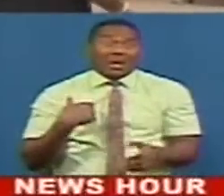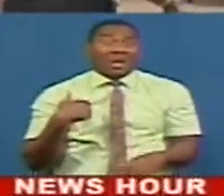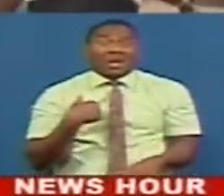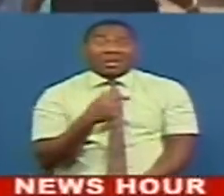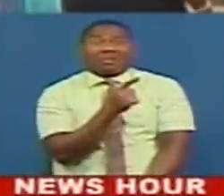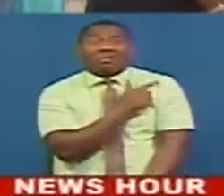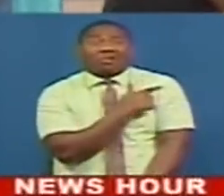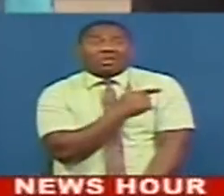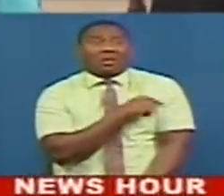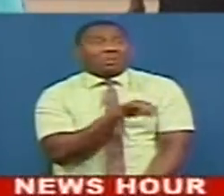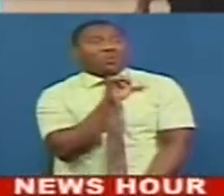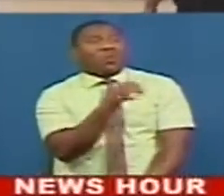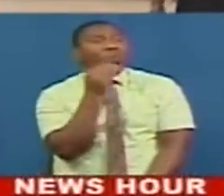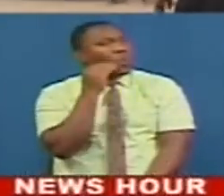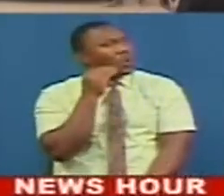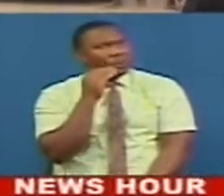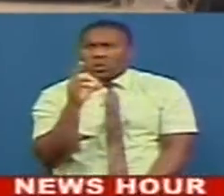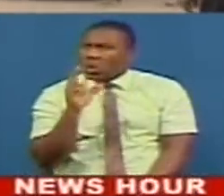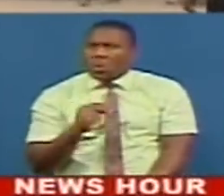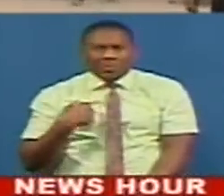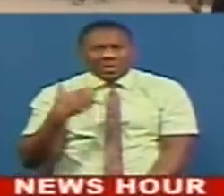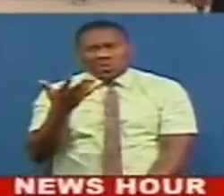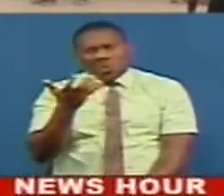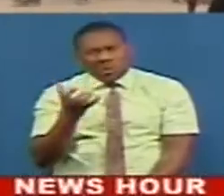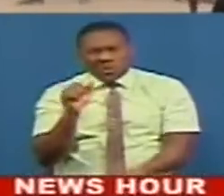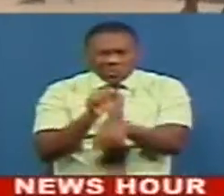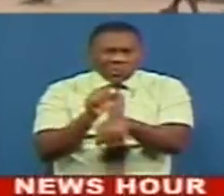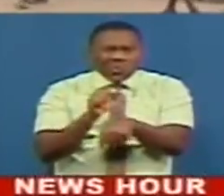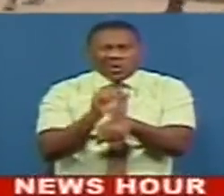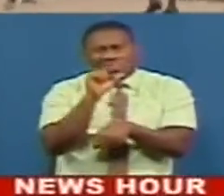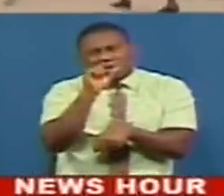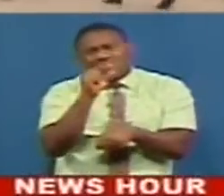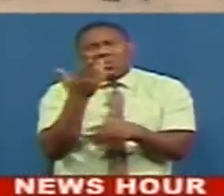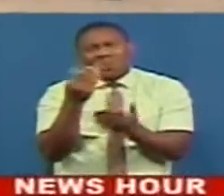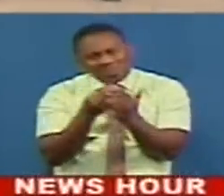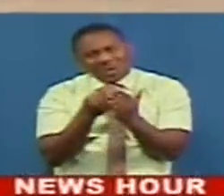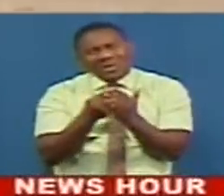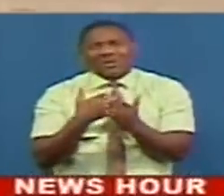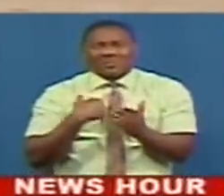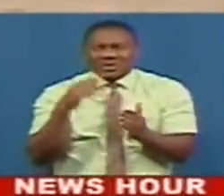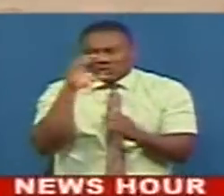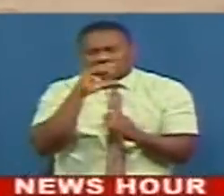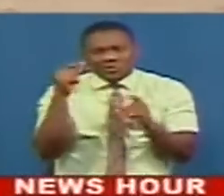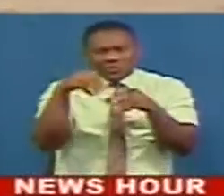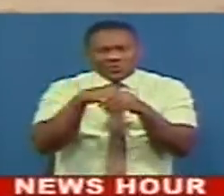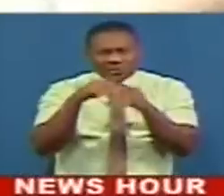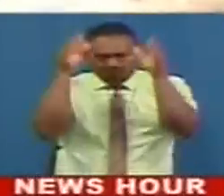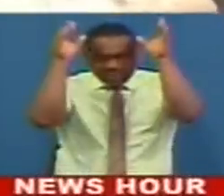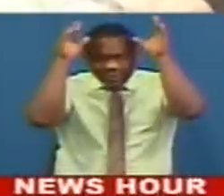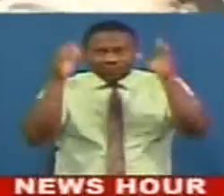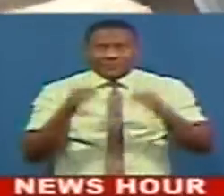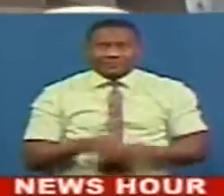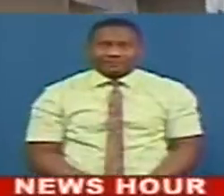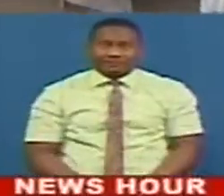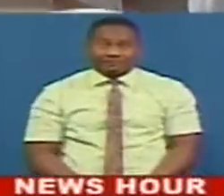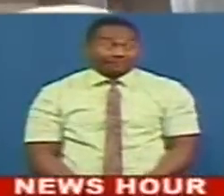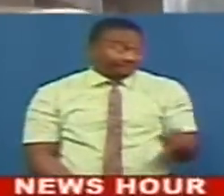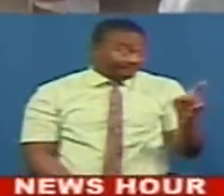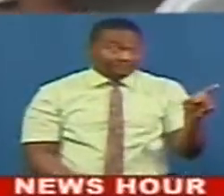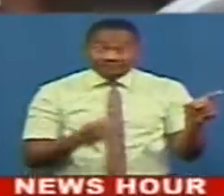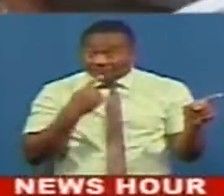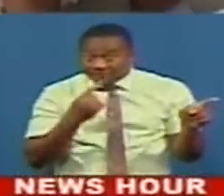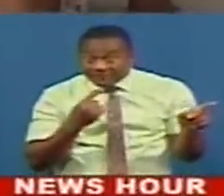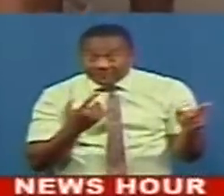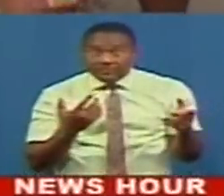don't want to be idle and there's nothing to do, I want to get something small for myself. That's why I get myself involved. According to